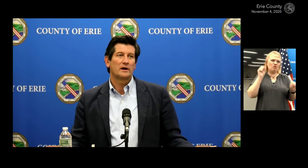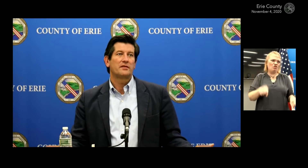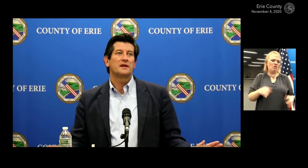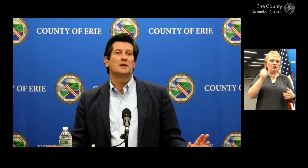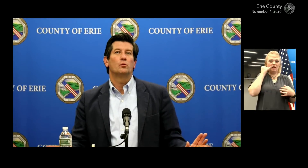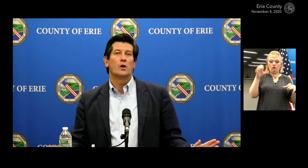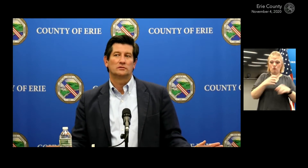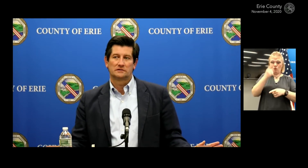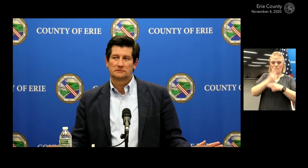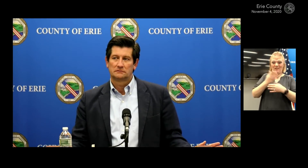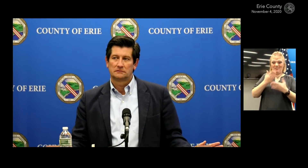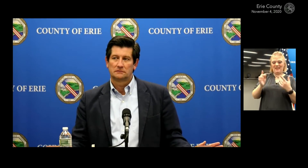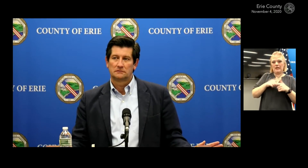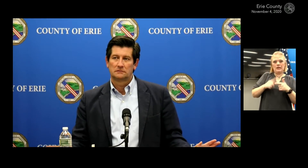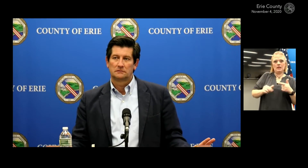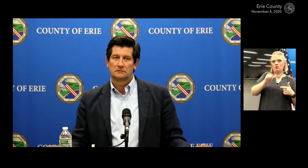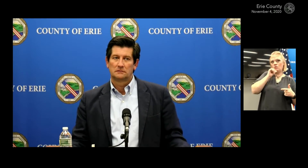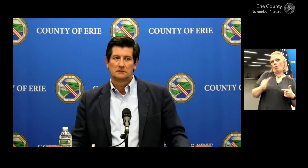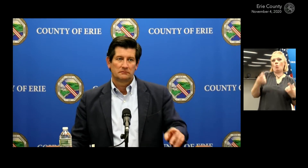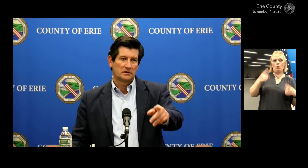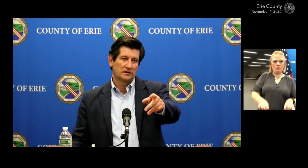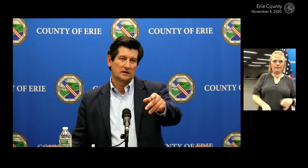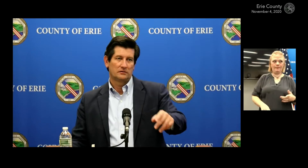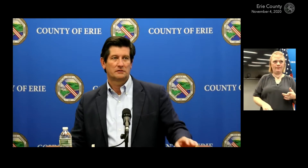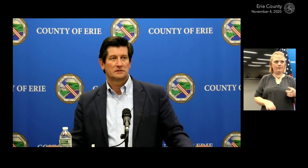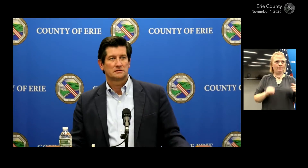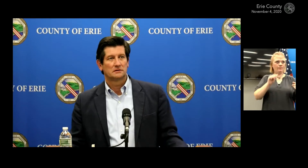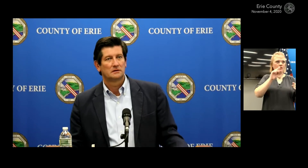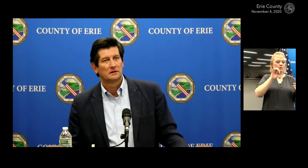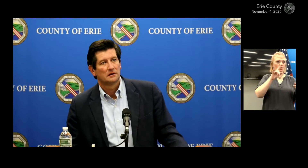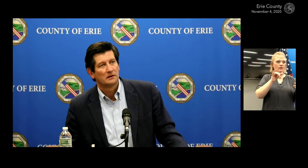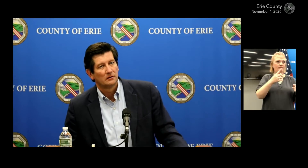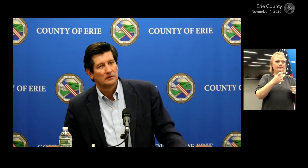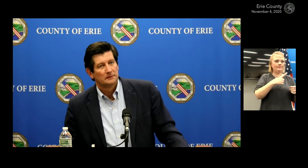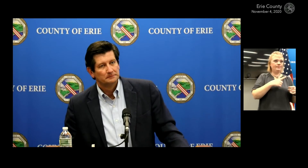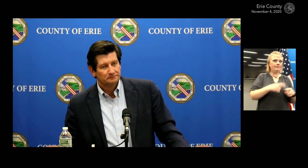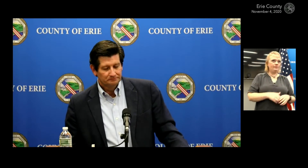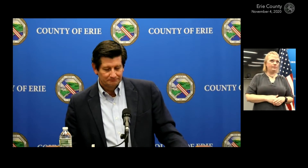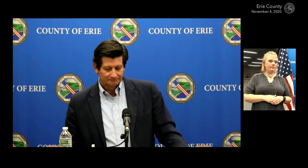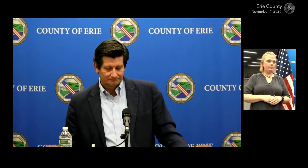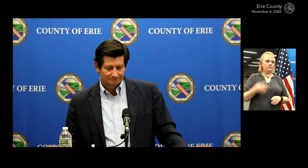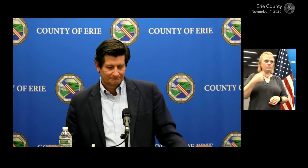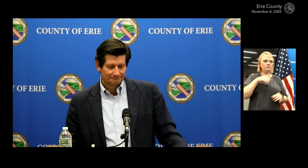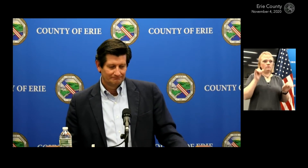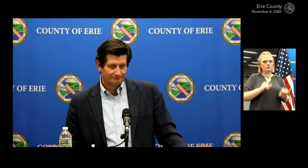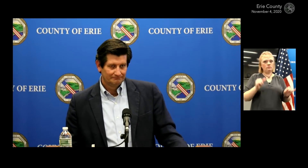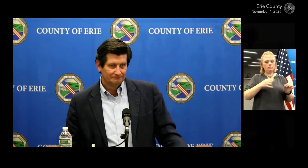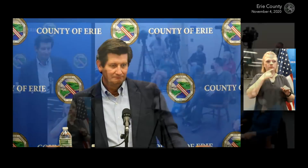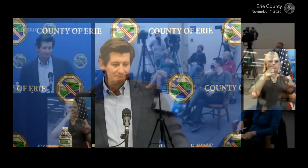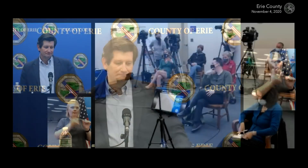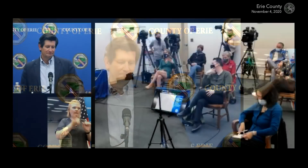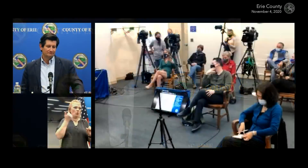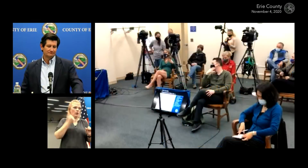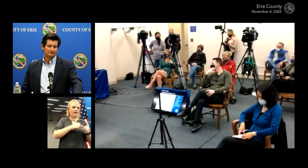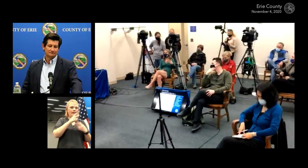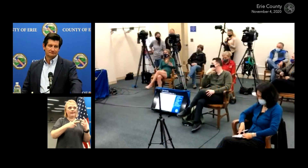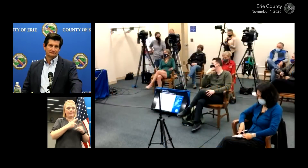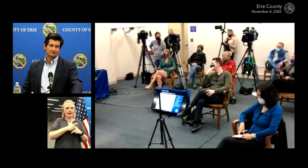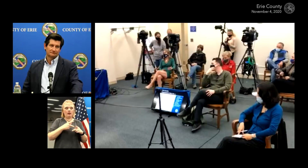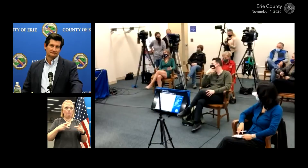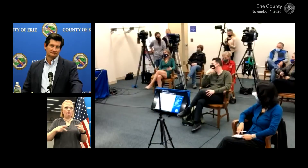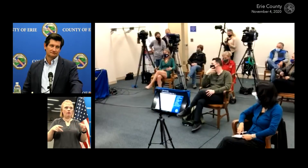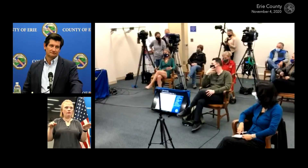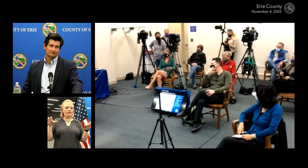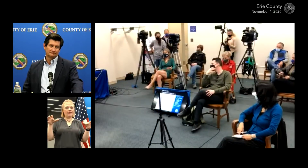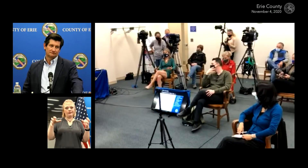do the right thing, it won't. Marley, I know you had a question. So we keep on saying avoid any type of gatherings.